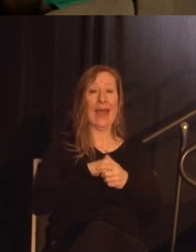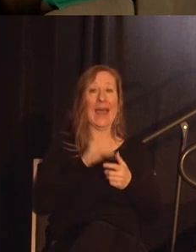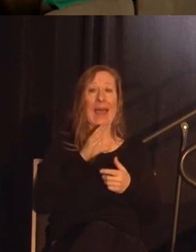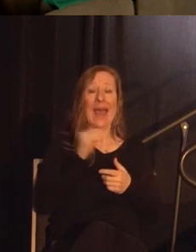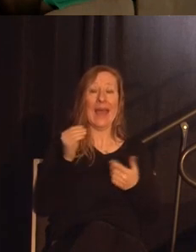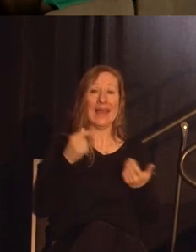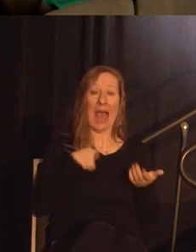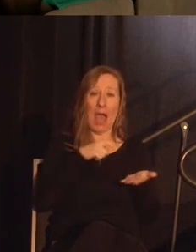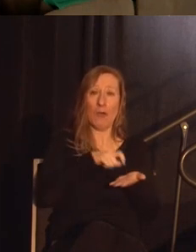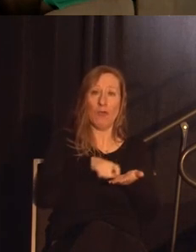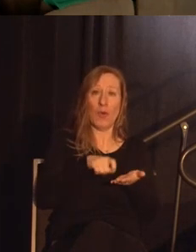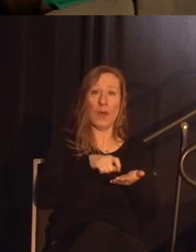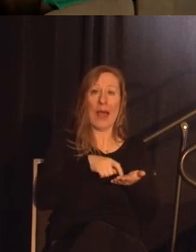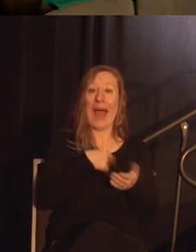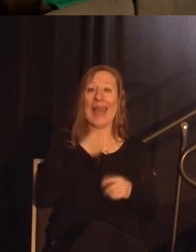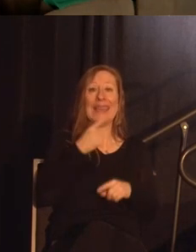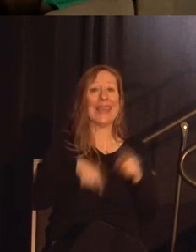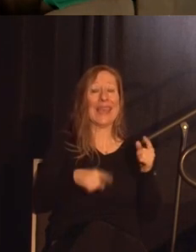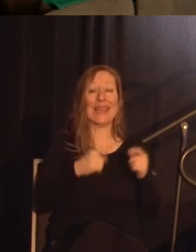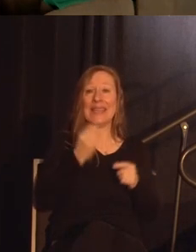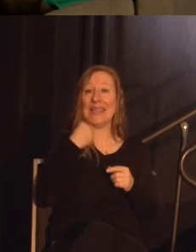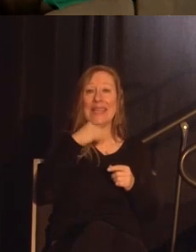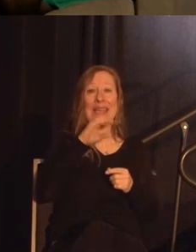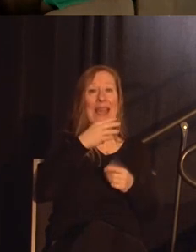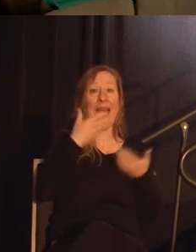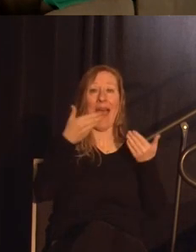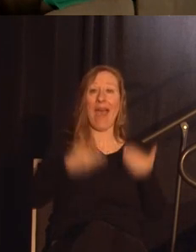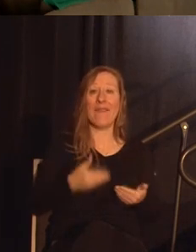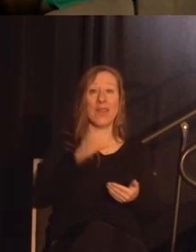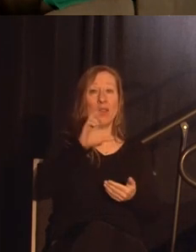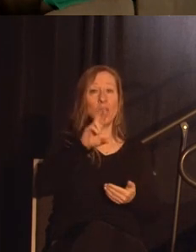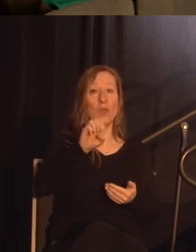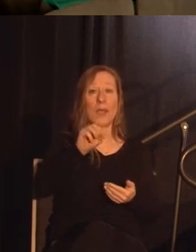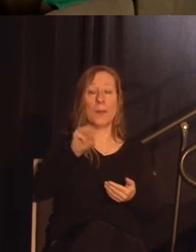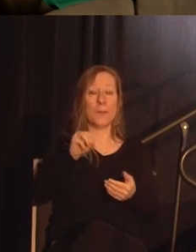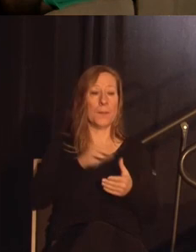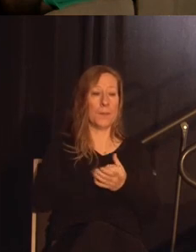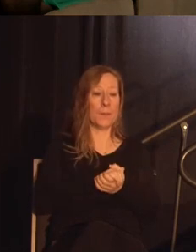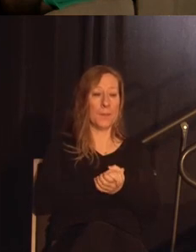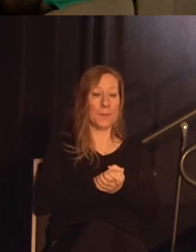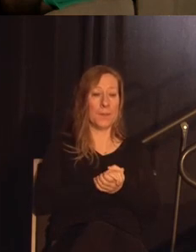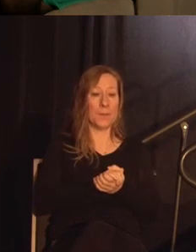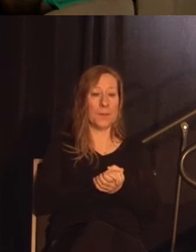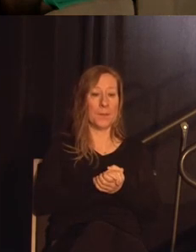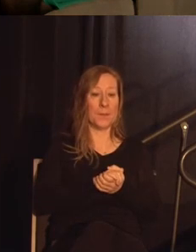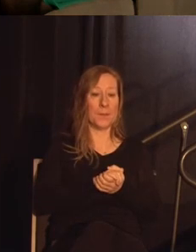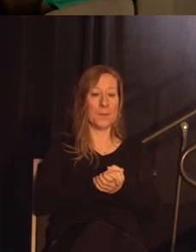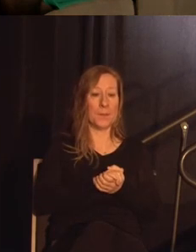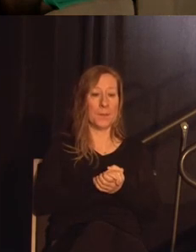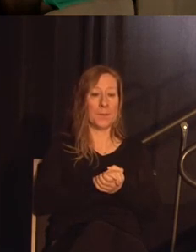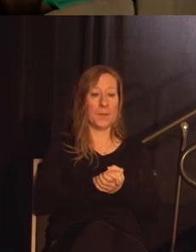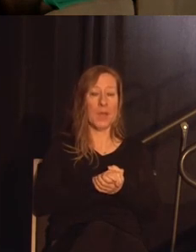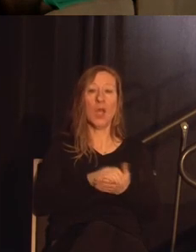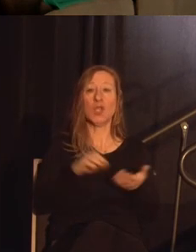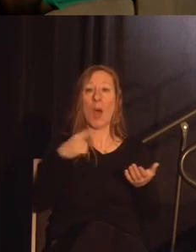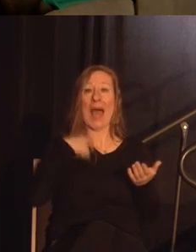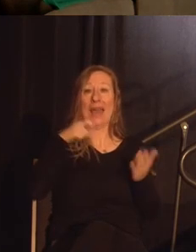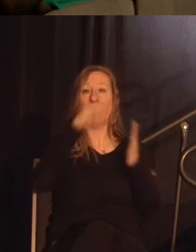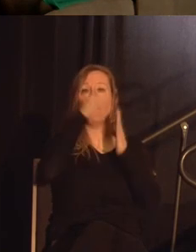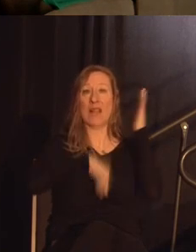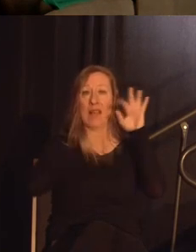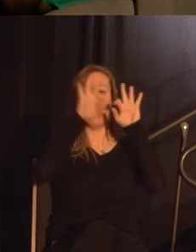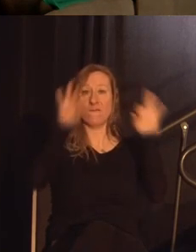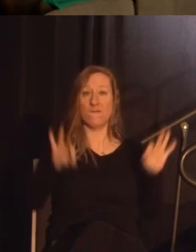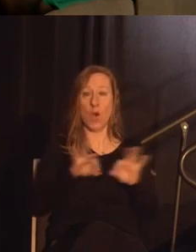I wrote, because I can't do heavy cream, and you write out a form. This is the things, your dietary restrictions. And I wrote that I was